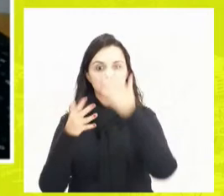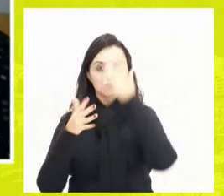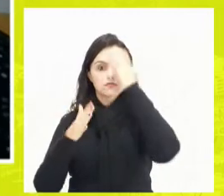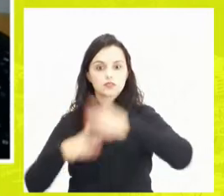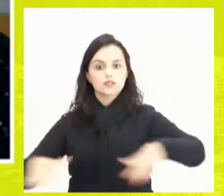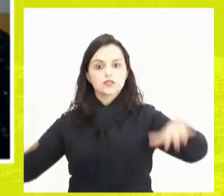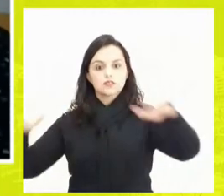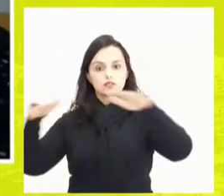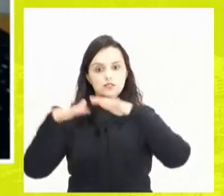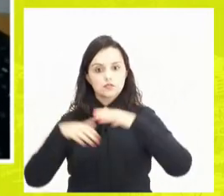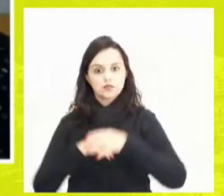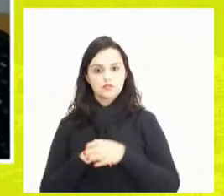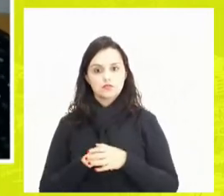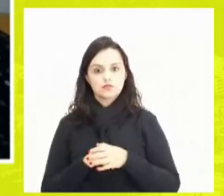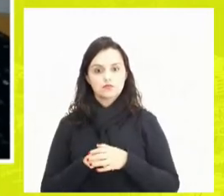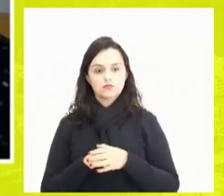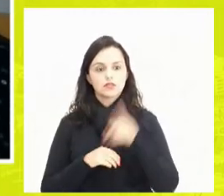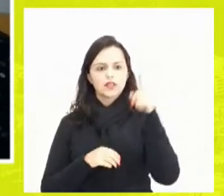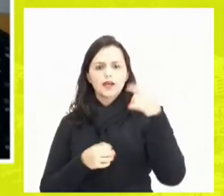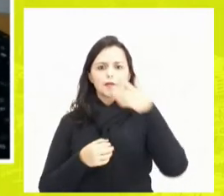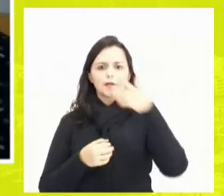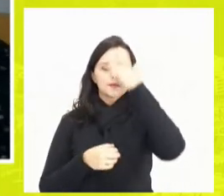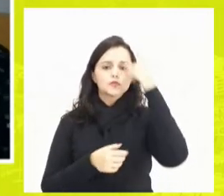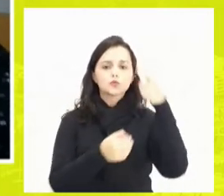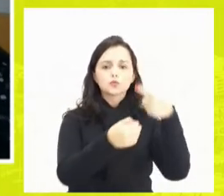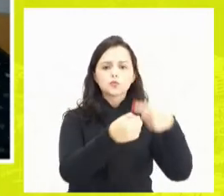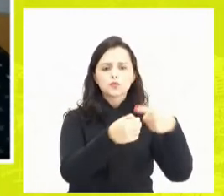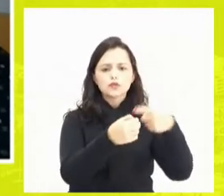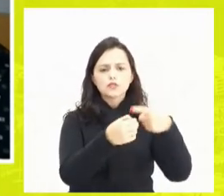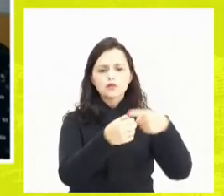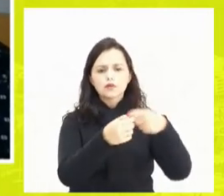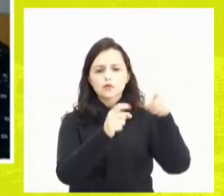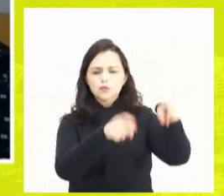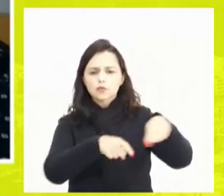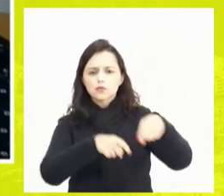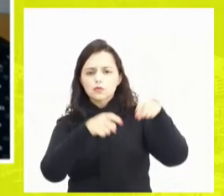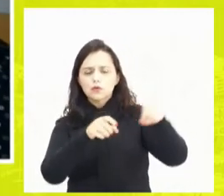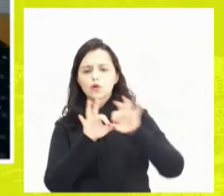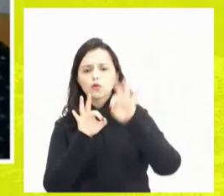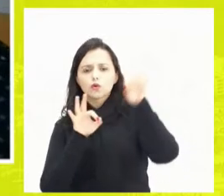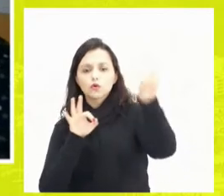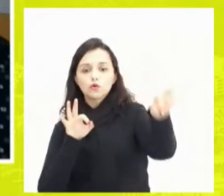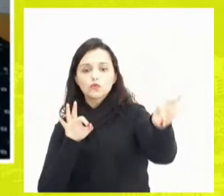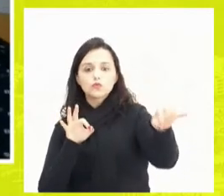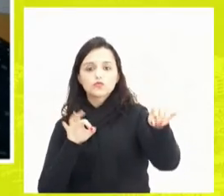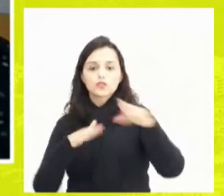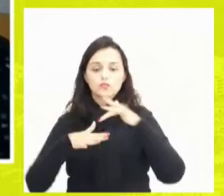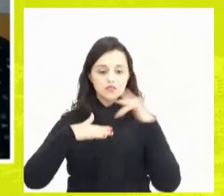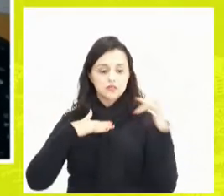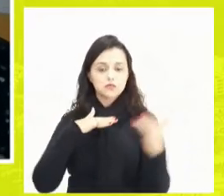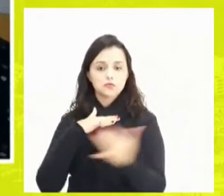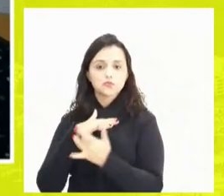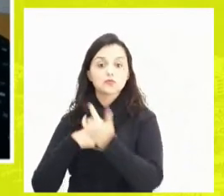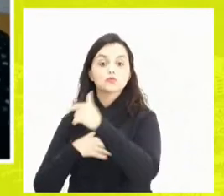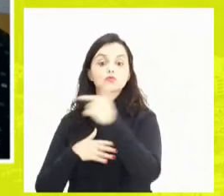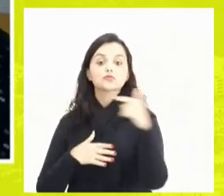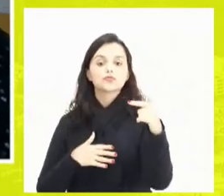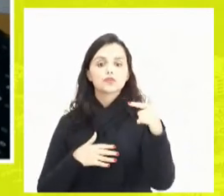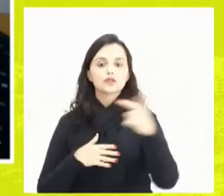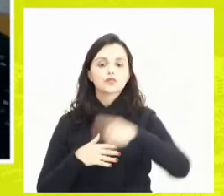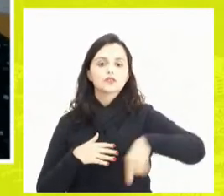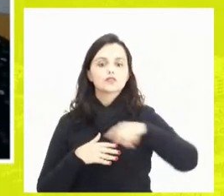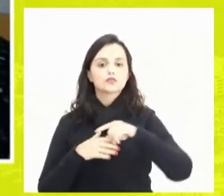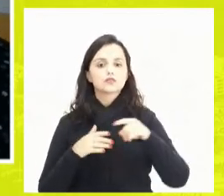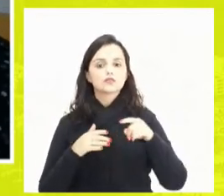people ask how do you get to someone in the countryside who doesn't have access to social network doesn't have access to the fight